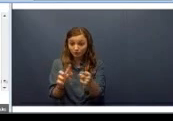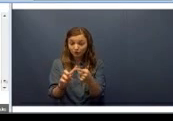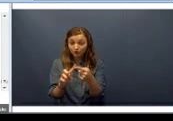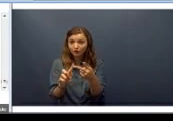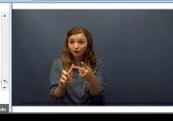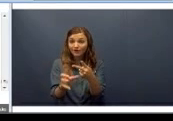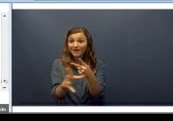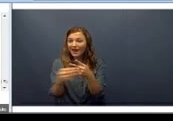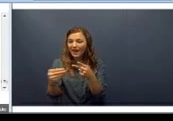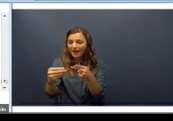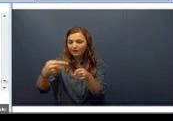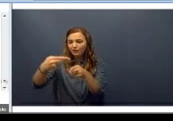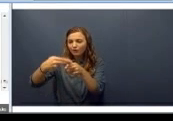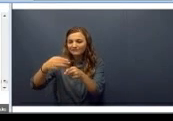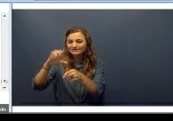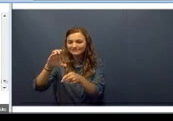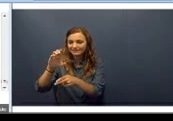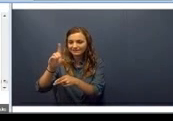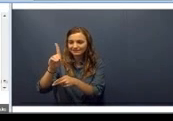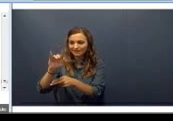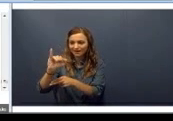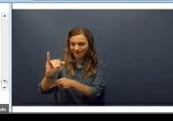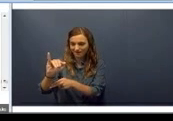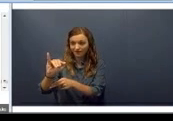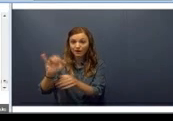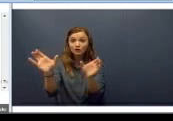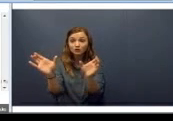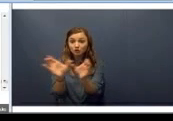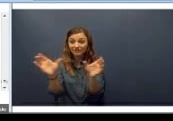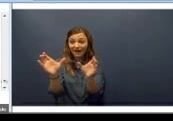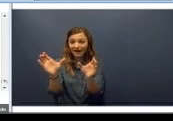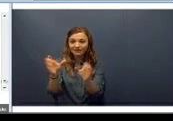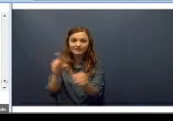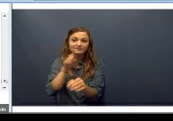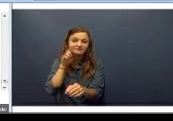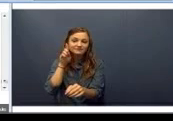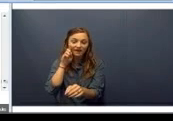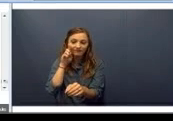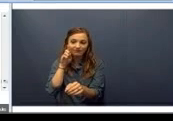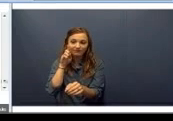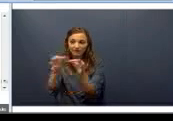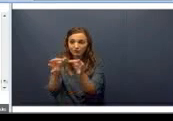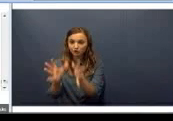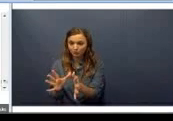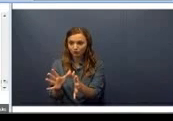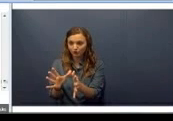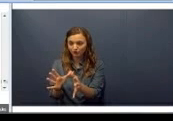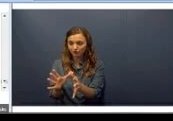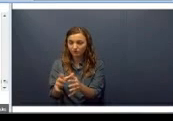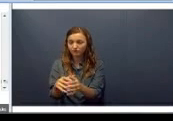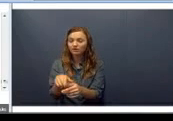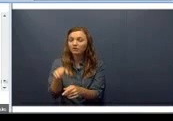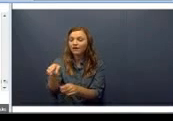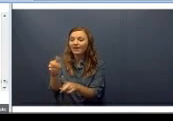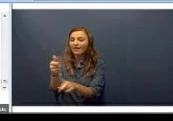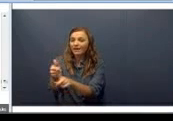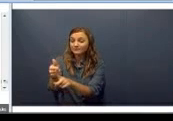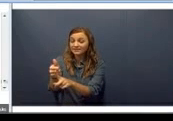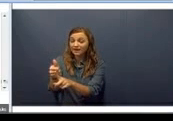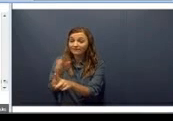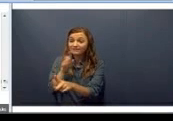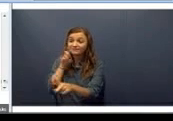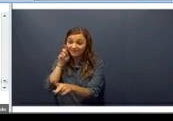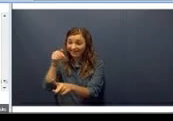not only an interpreter, but also what we call a CDI, which is a certified deaf interpreter, which is an individual